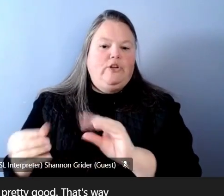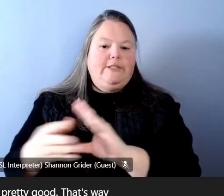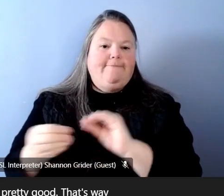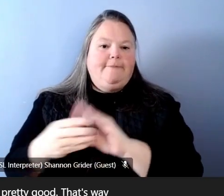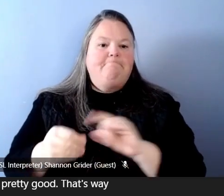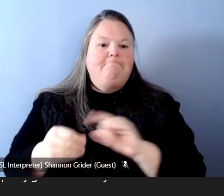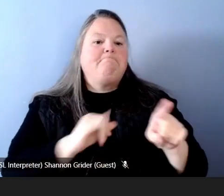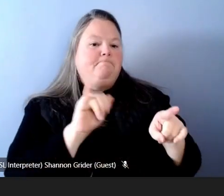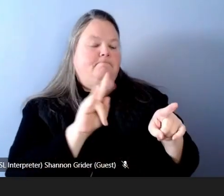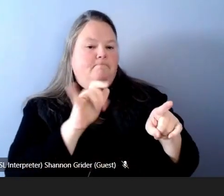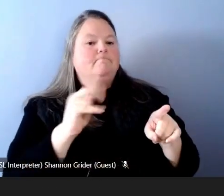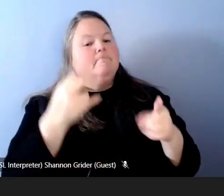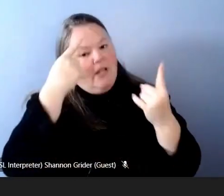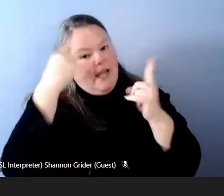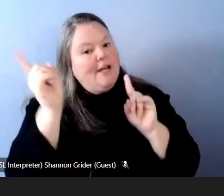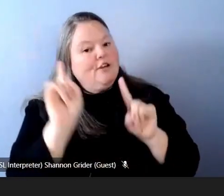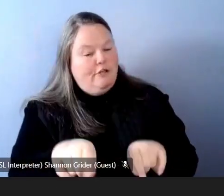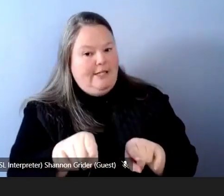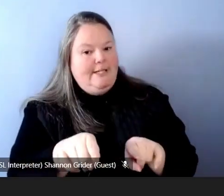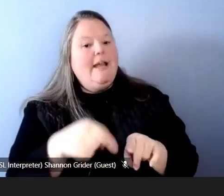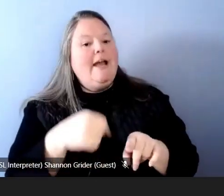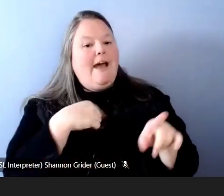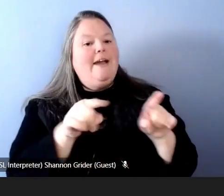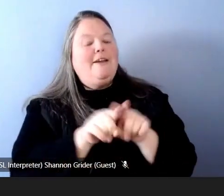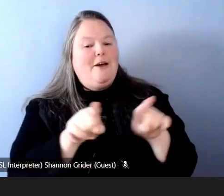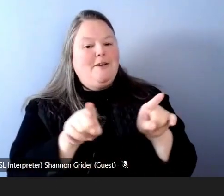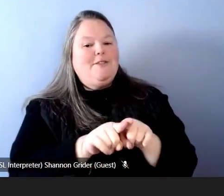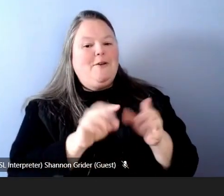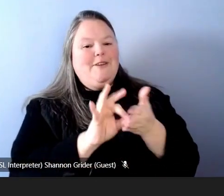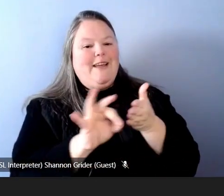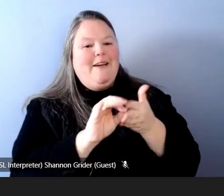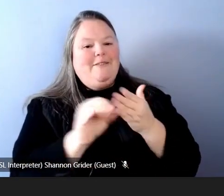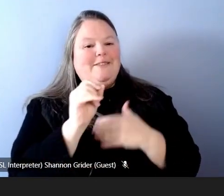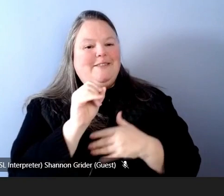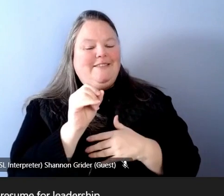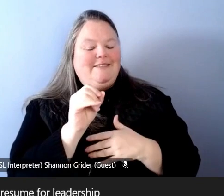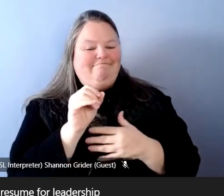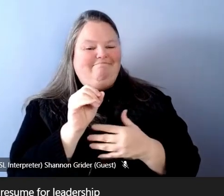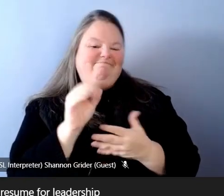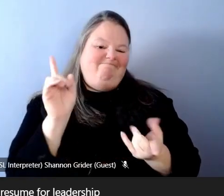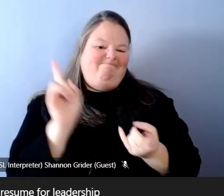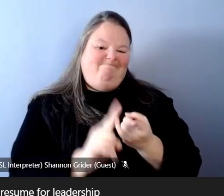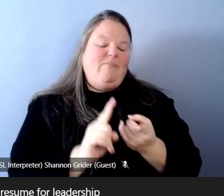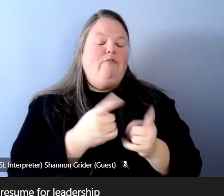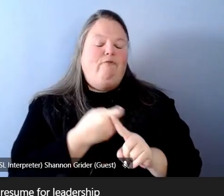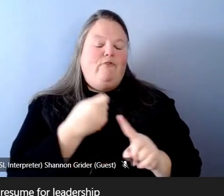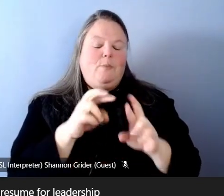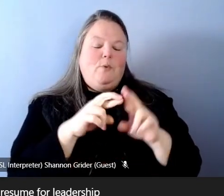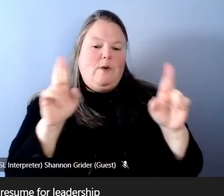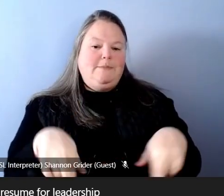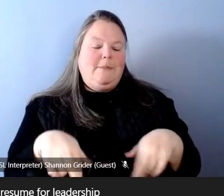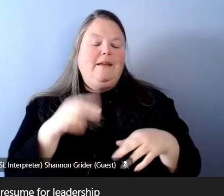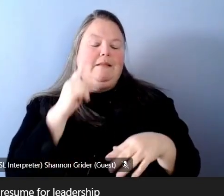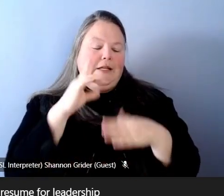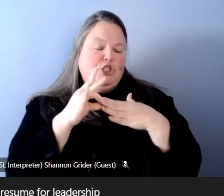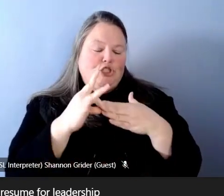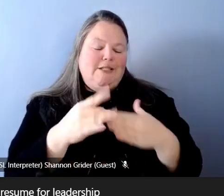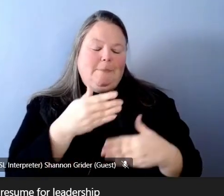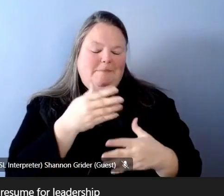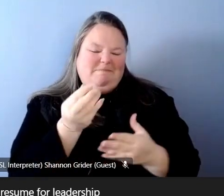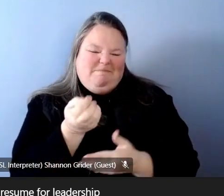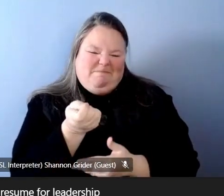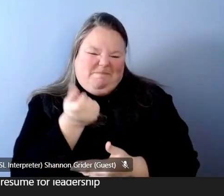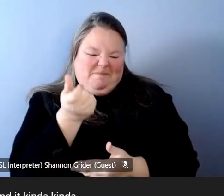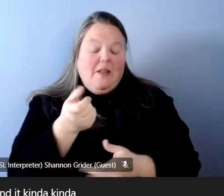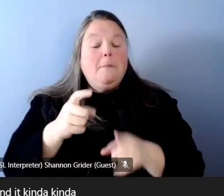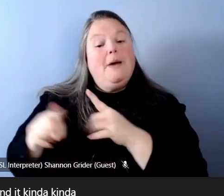I agree. I had also counted off for the resume for leadership as well. But then I read the narrative and it kind of brought